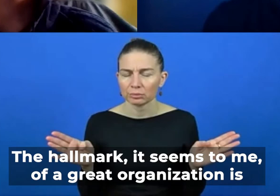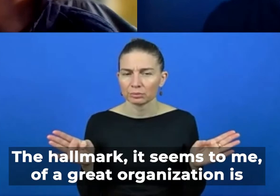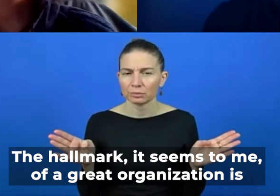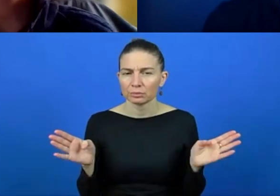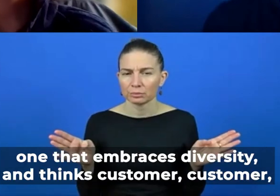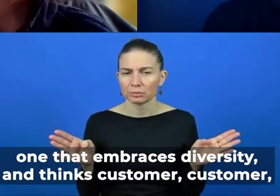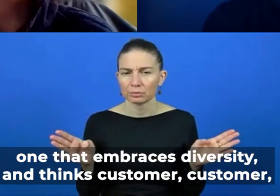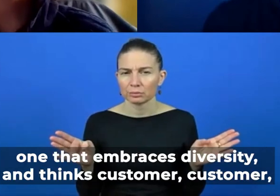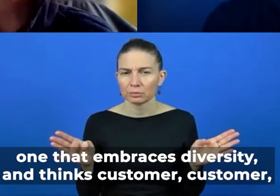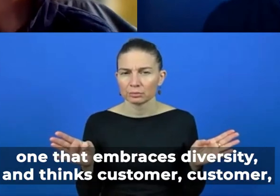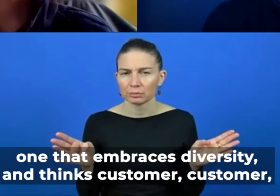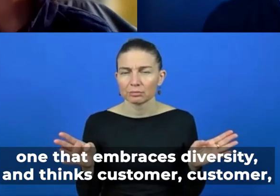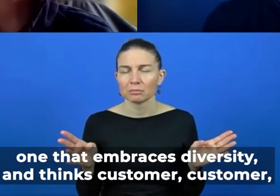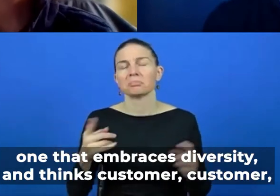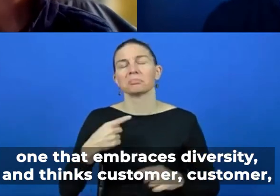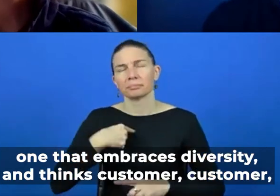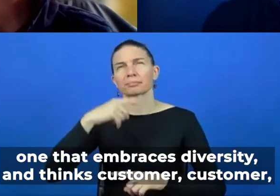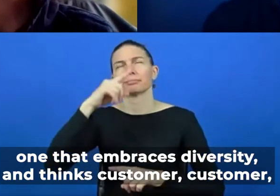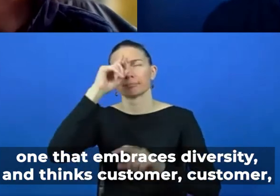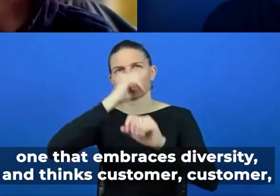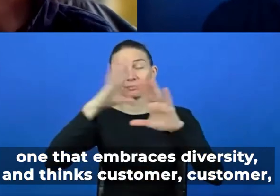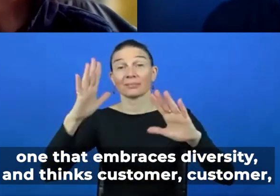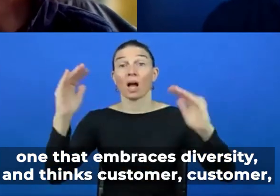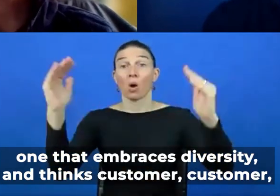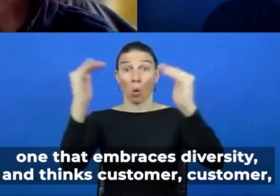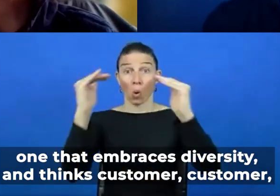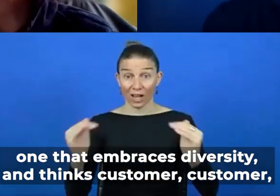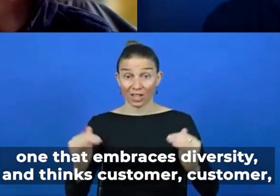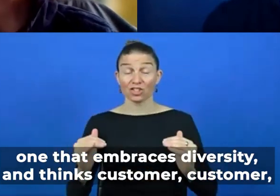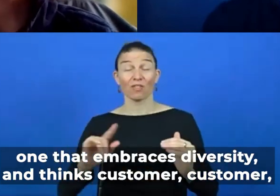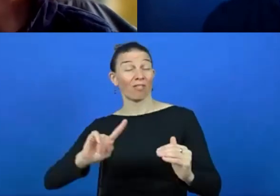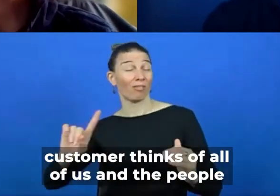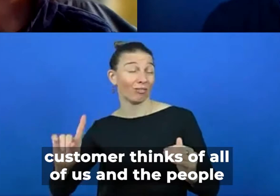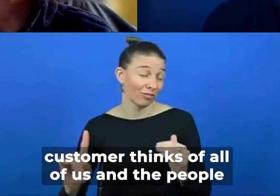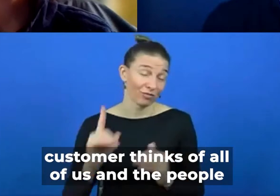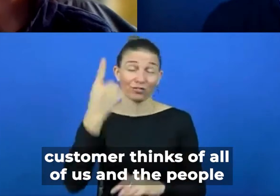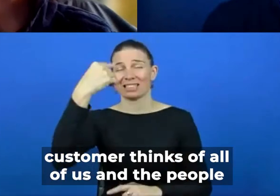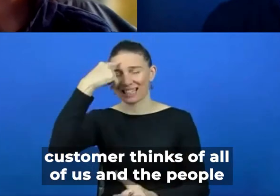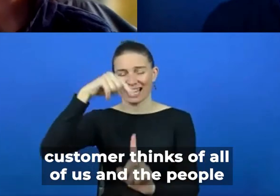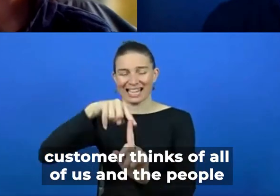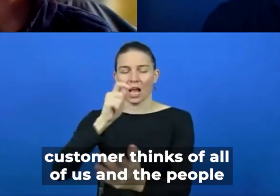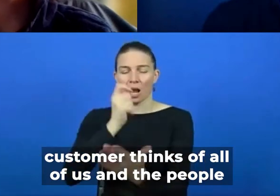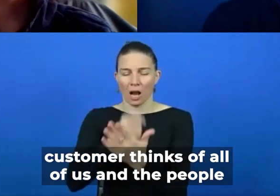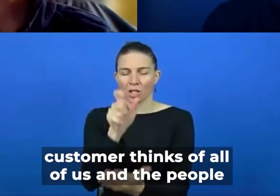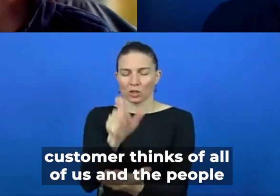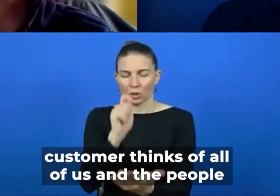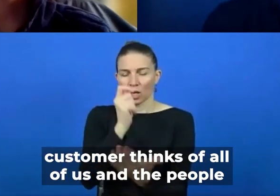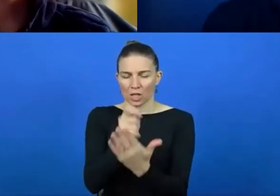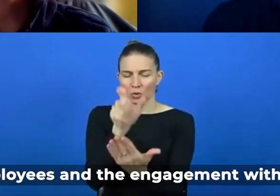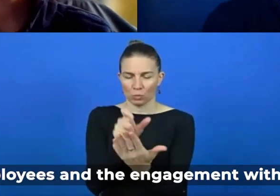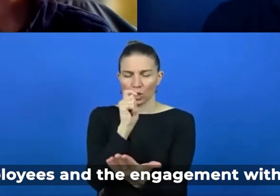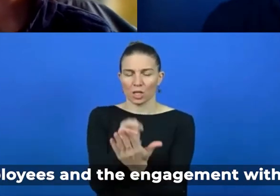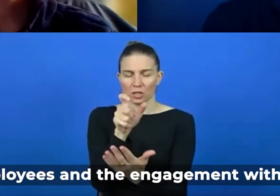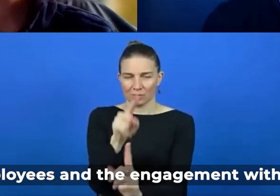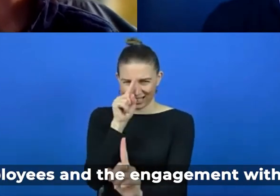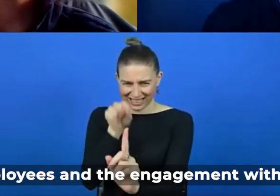great organization is one that embraces diversity and thinks customer, customer, customer, thinks of all of us and the people